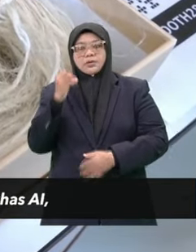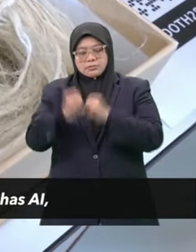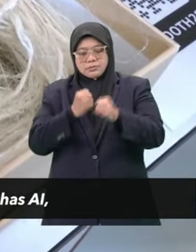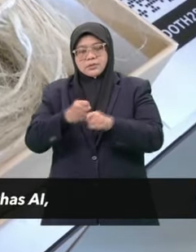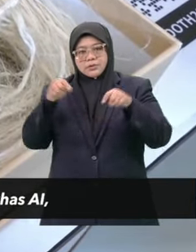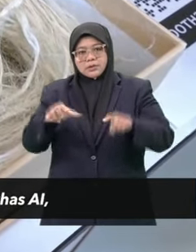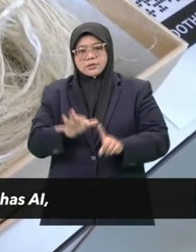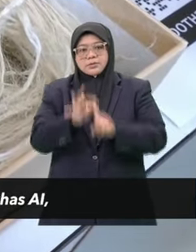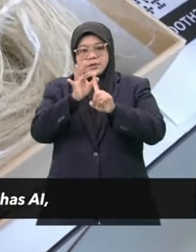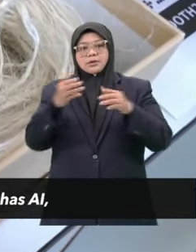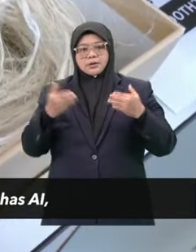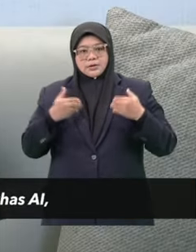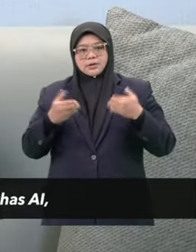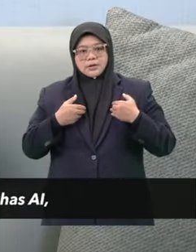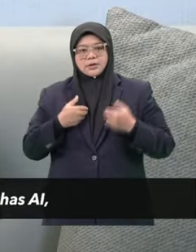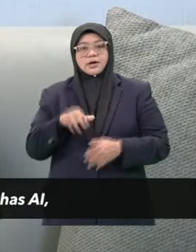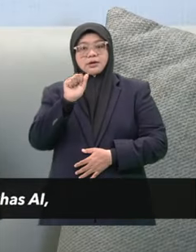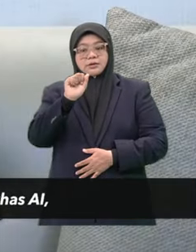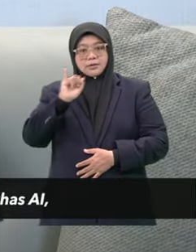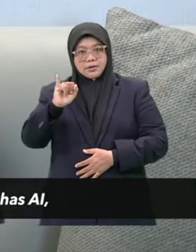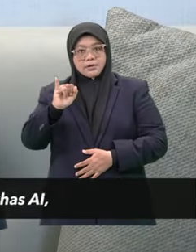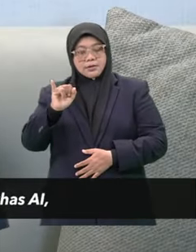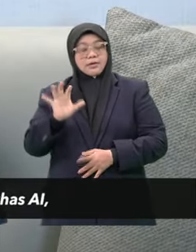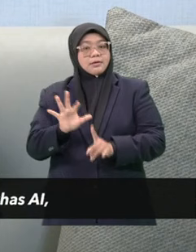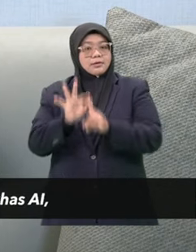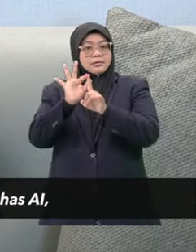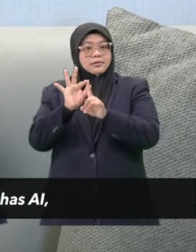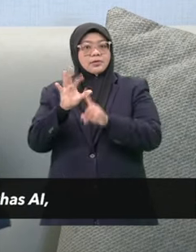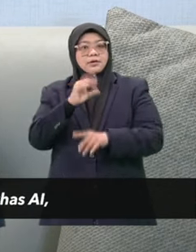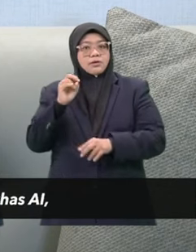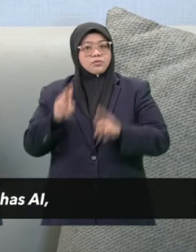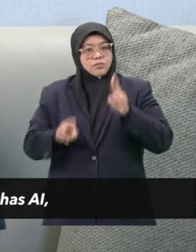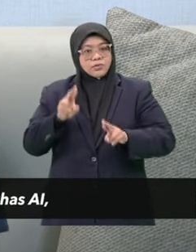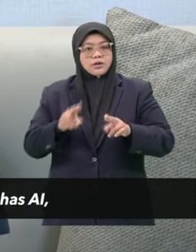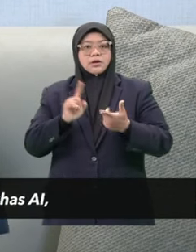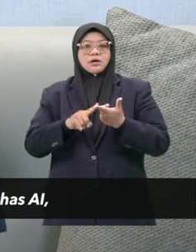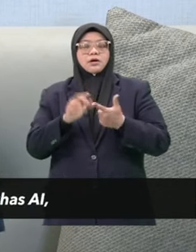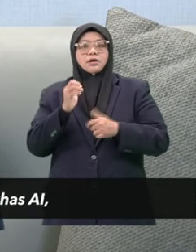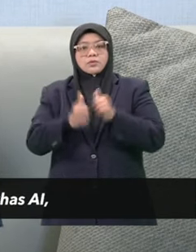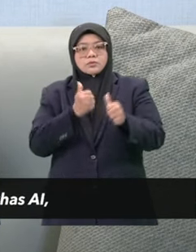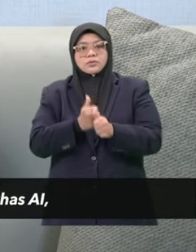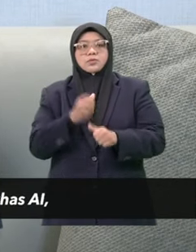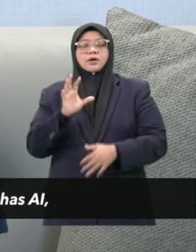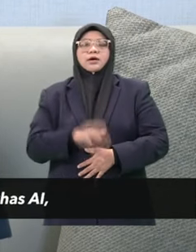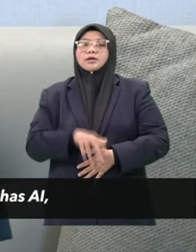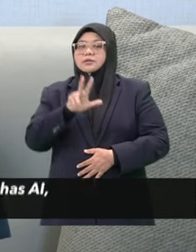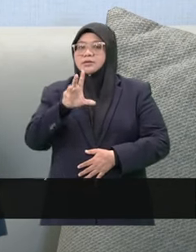have a special session on AI. Of course, robotic automation, 3D